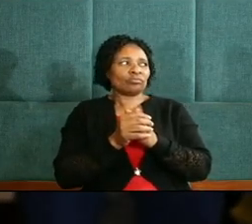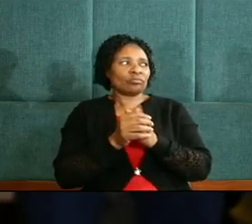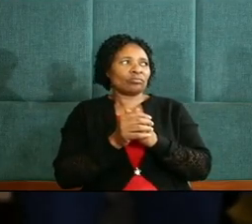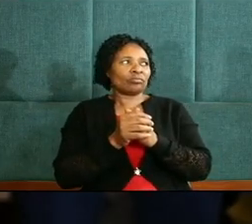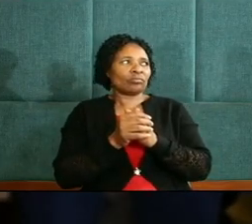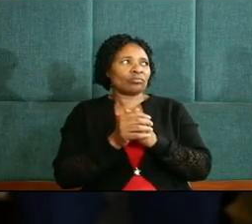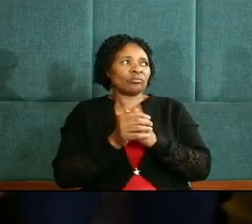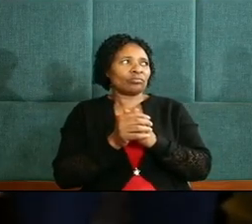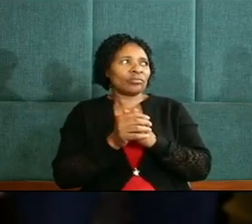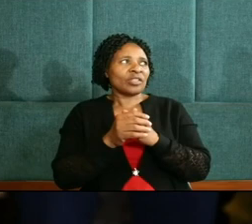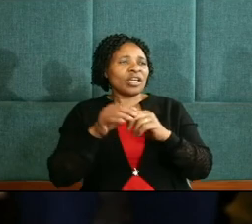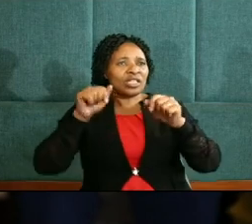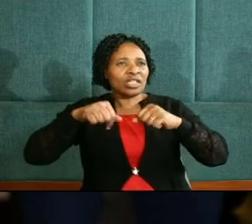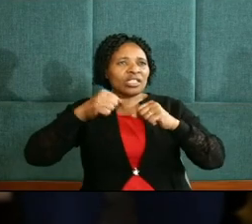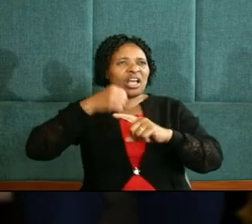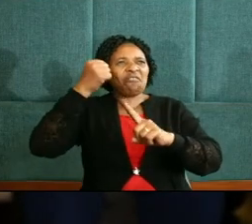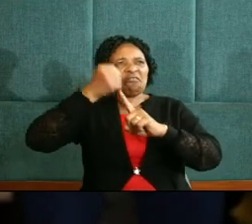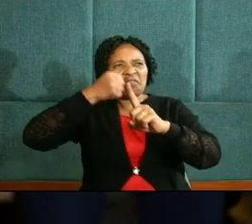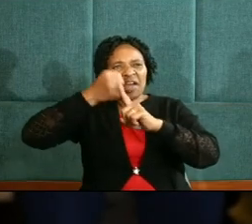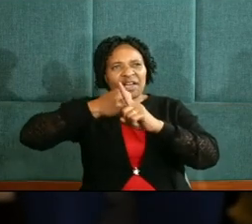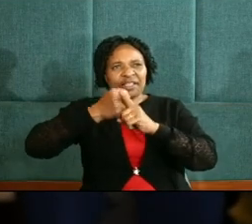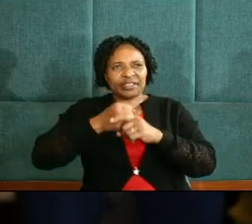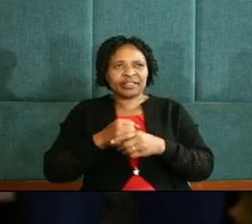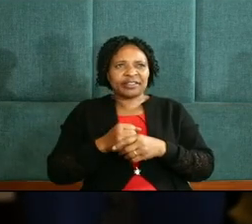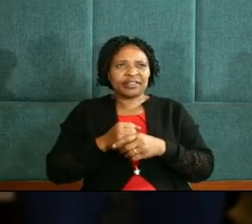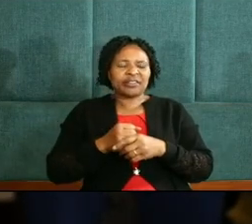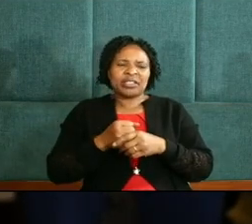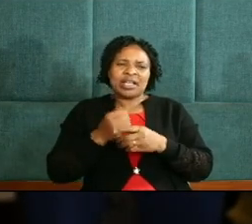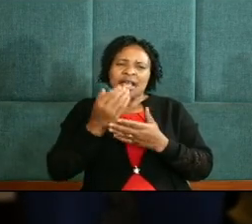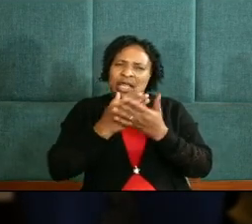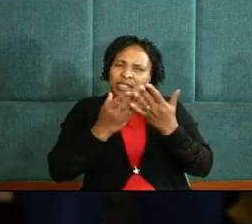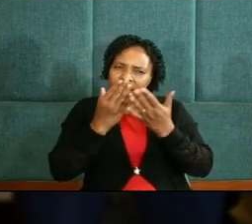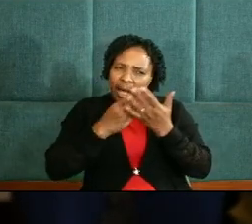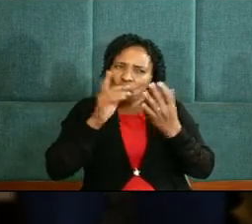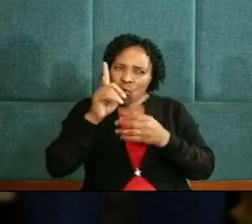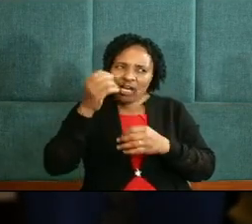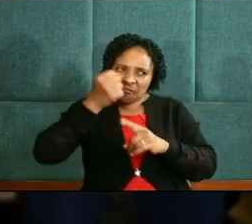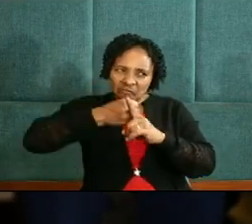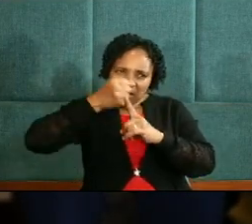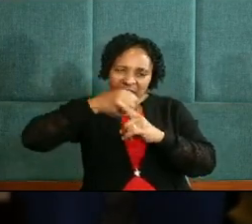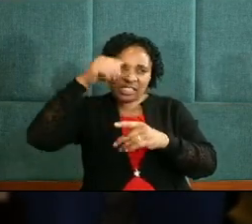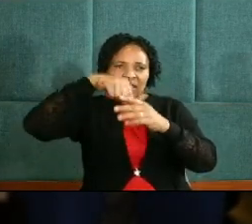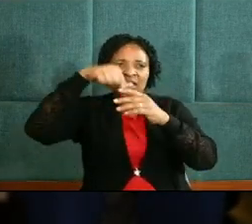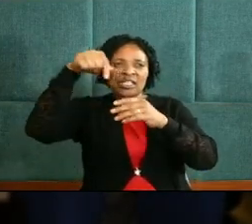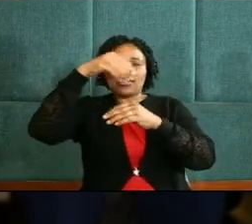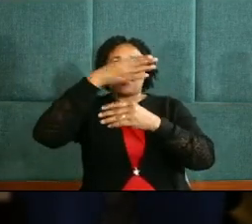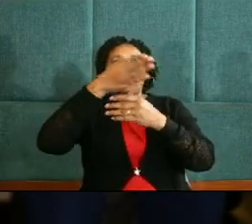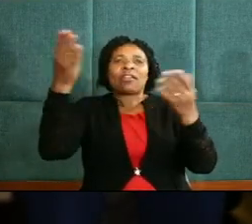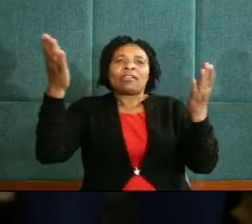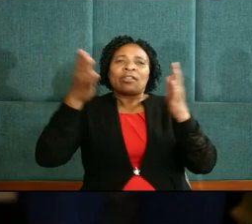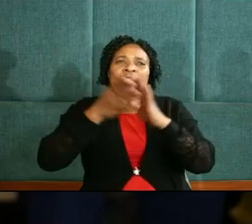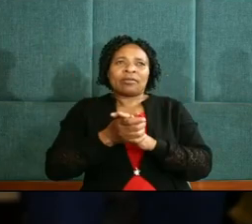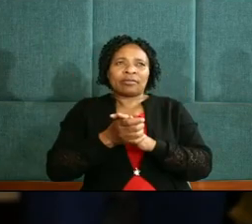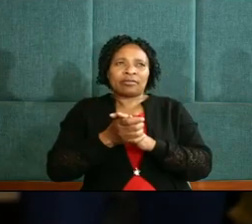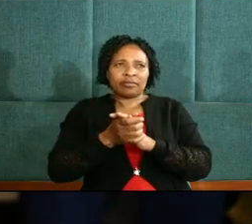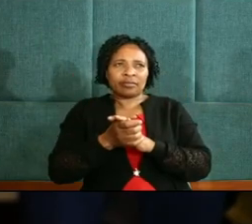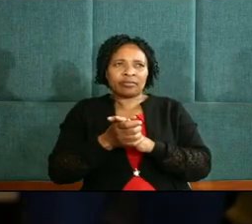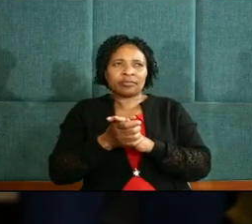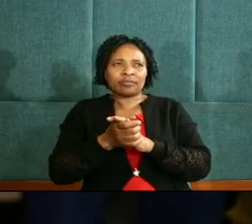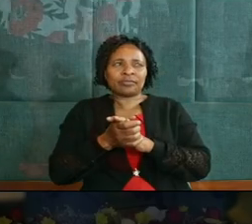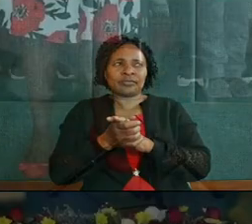I know it's a fight. I know it's a fight. But if you experience that struggle in your